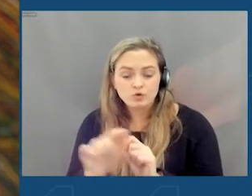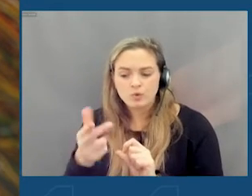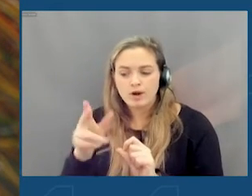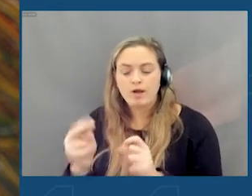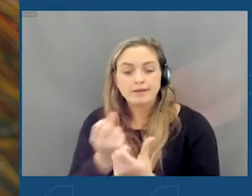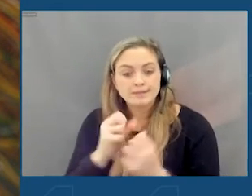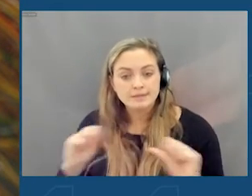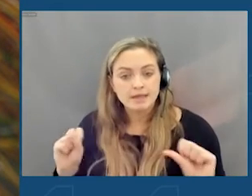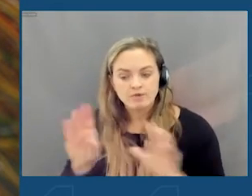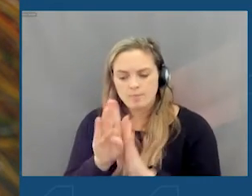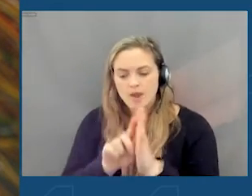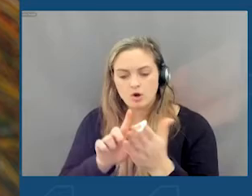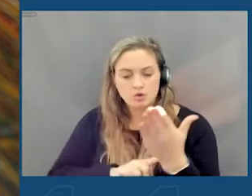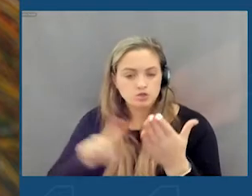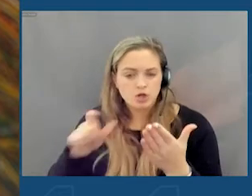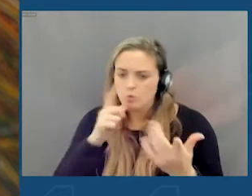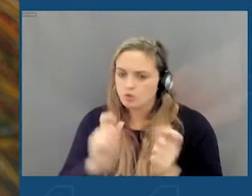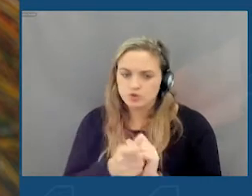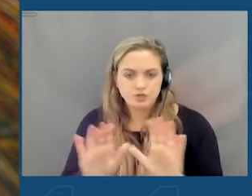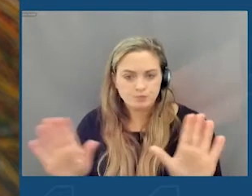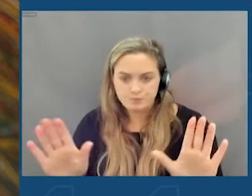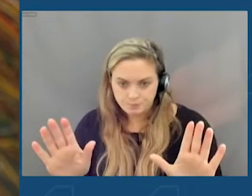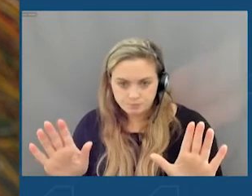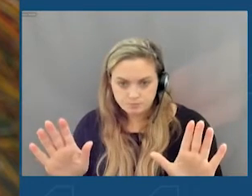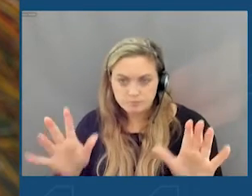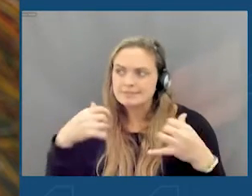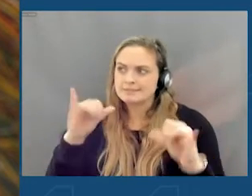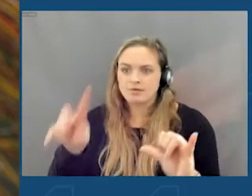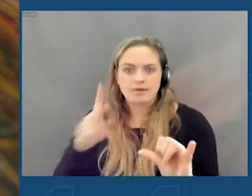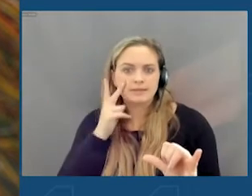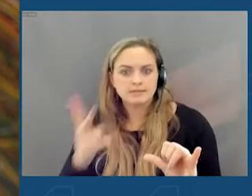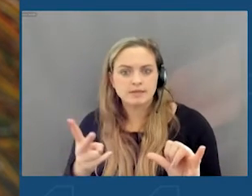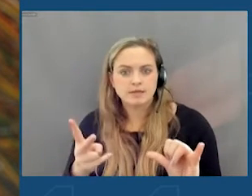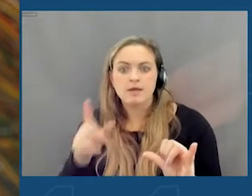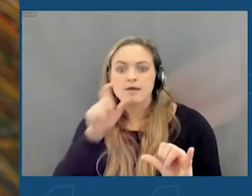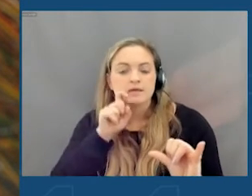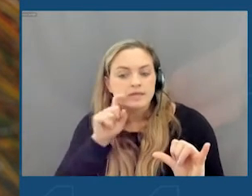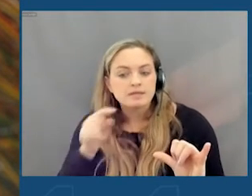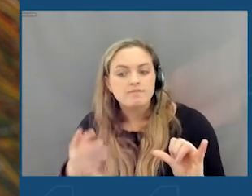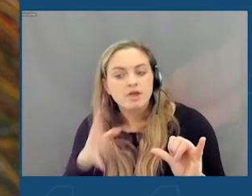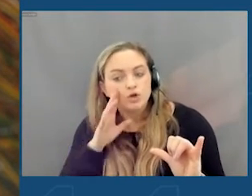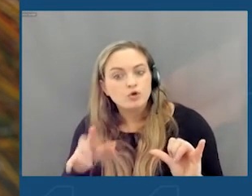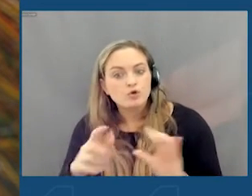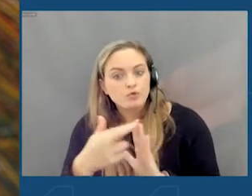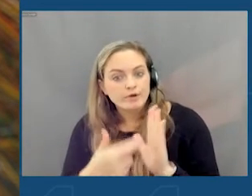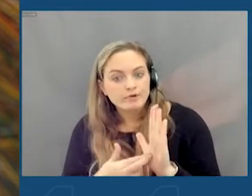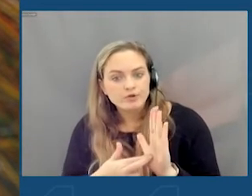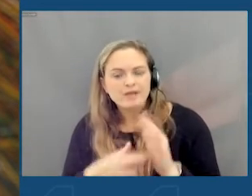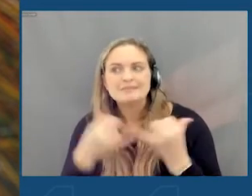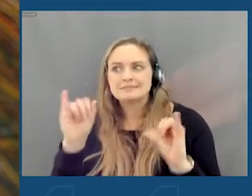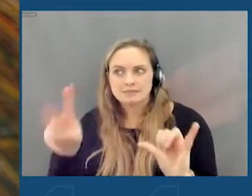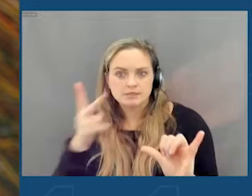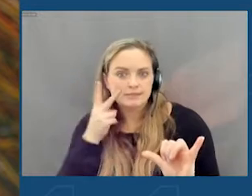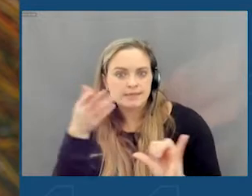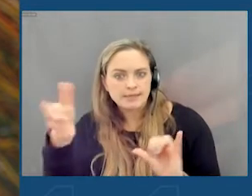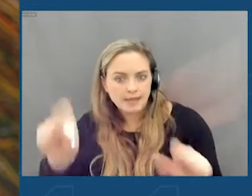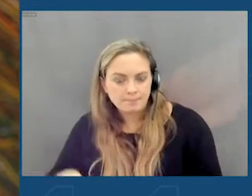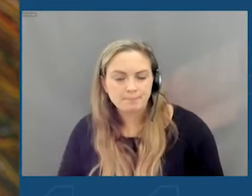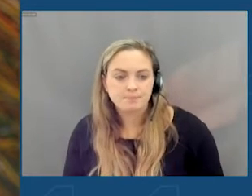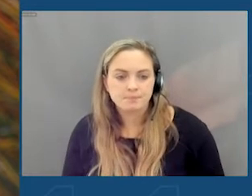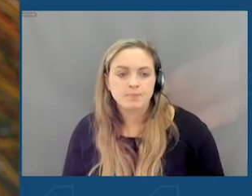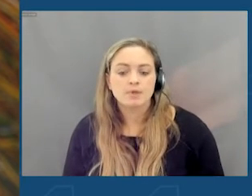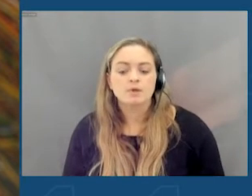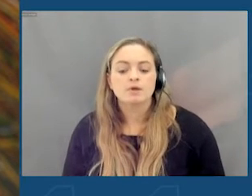safety background checks. It won't change the sex offender registry. So that's what we're talking about here. So all of those who are going to peddle